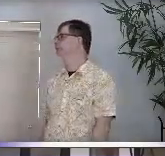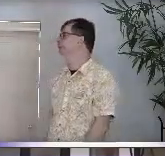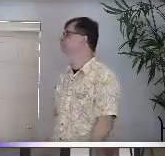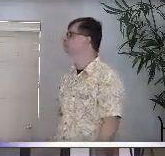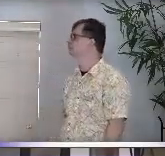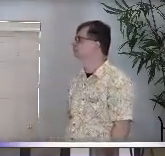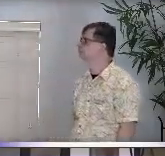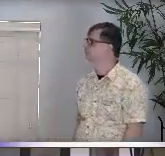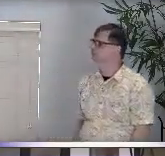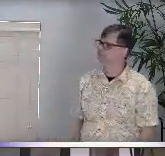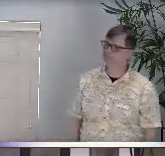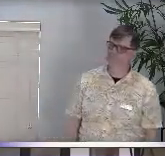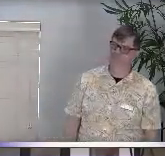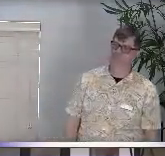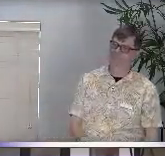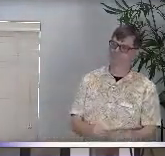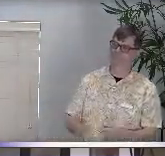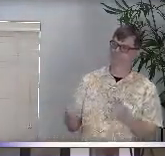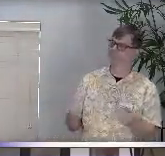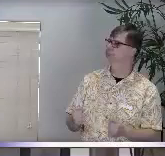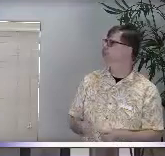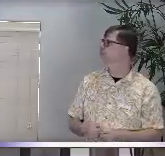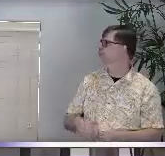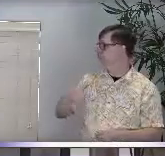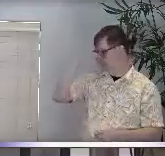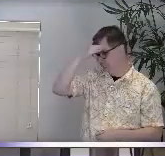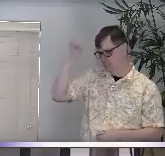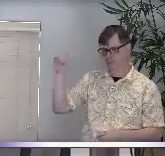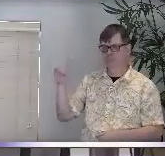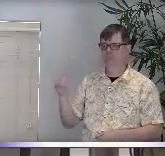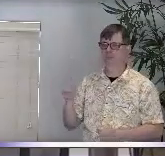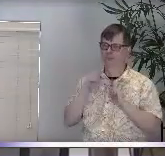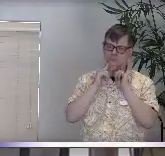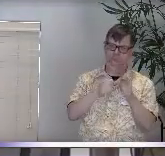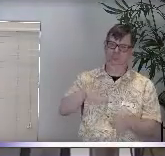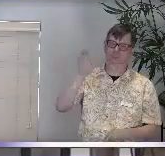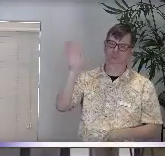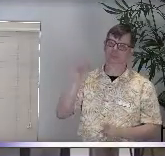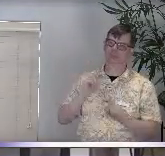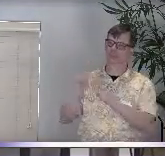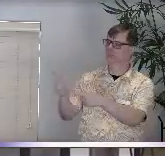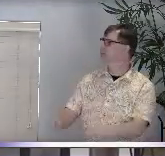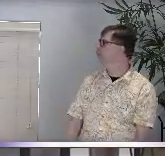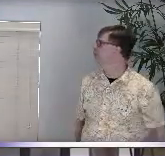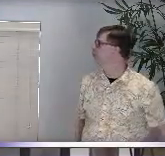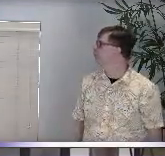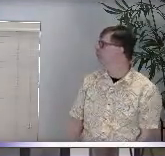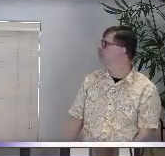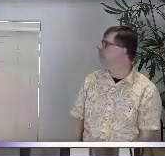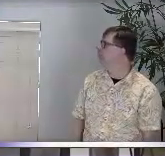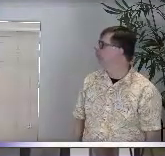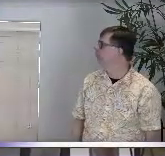So Luke got his French fries. We get in the car. We're driving, and I see Prescott that way. And I'm like, oh, yeah, that's the way I always go. And then I get